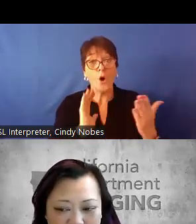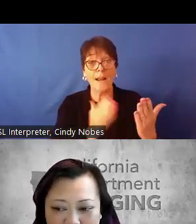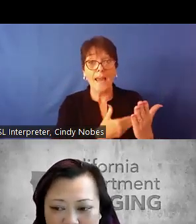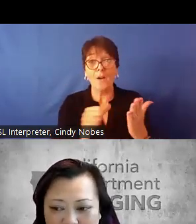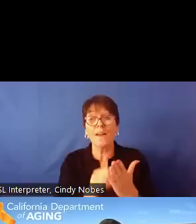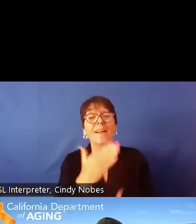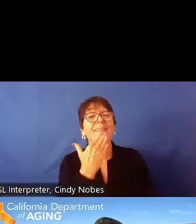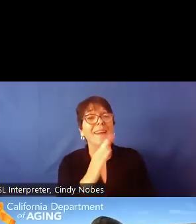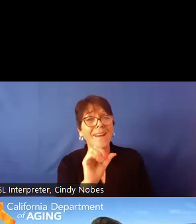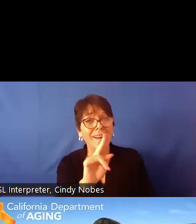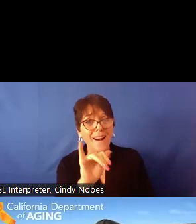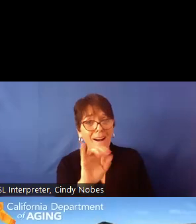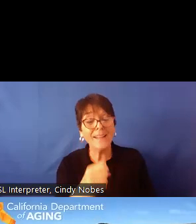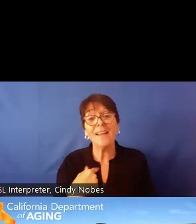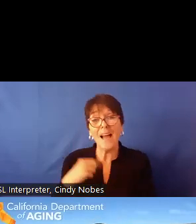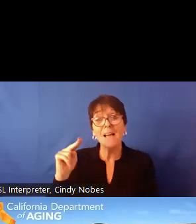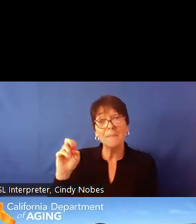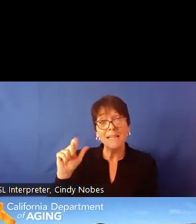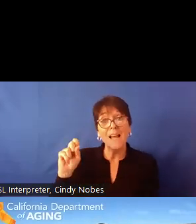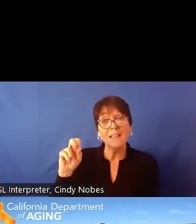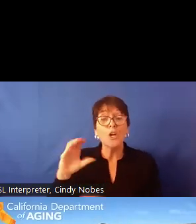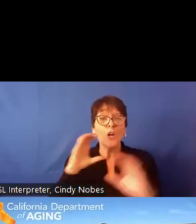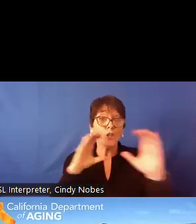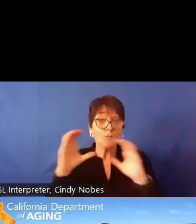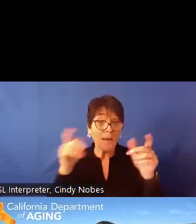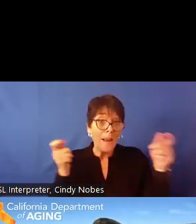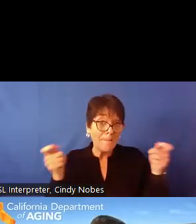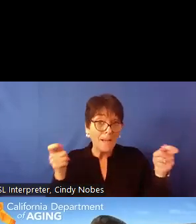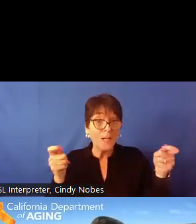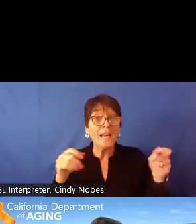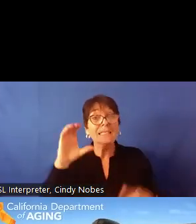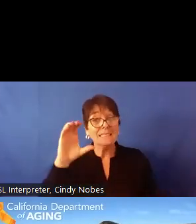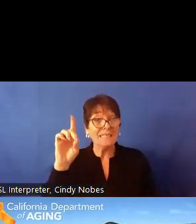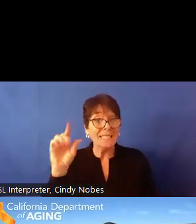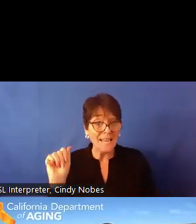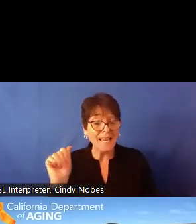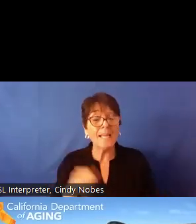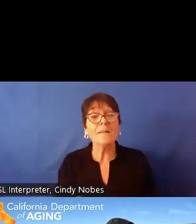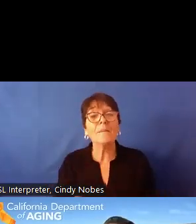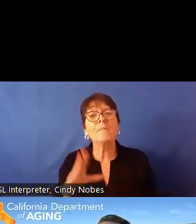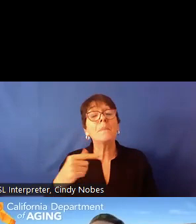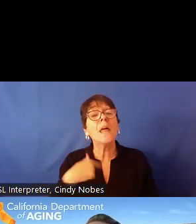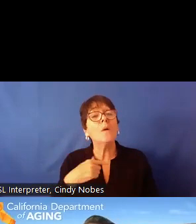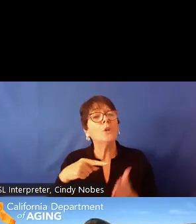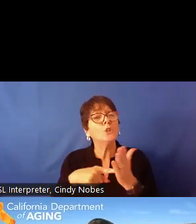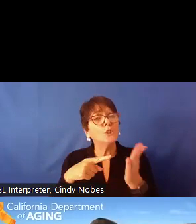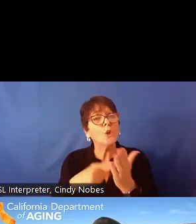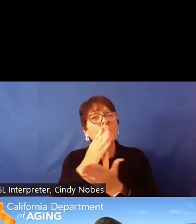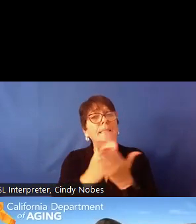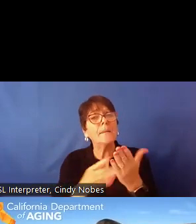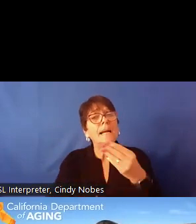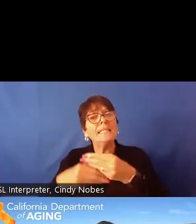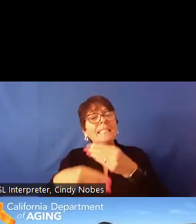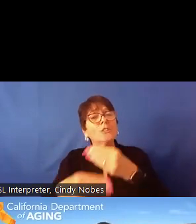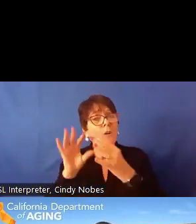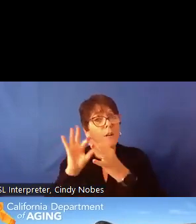Great, thanks, Connie. I'm Nelson Shea, a communications manager at the California Department of Aging, and I'm going to walk you through a few additional resources